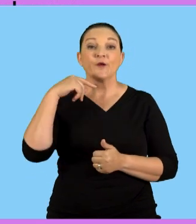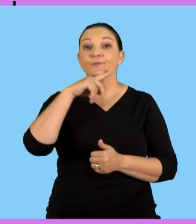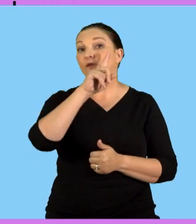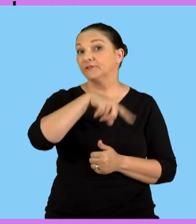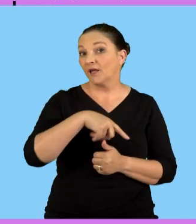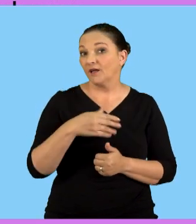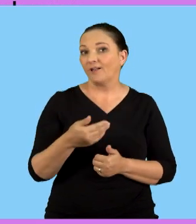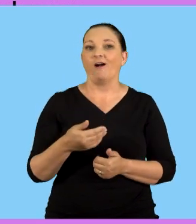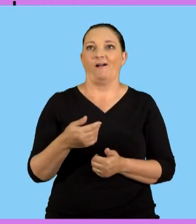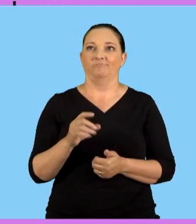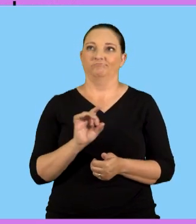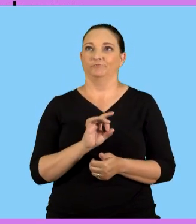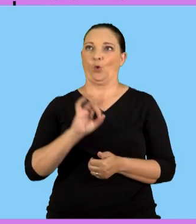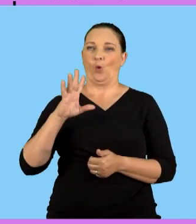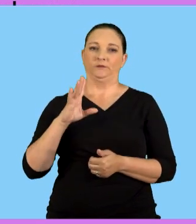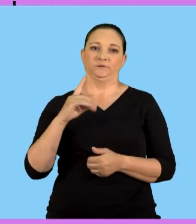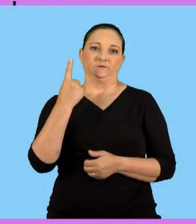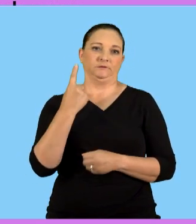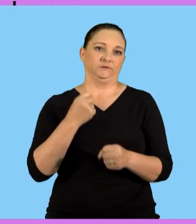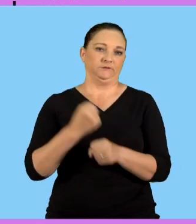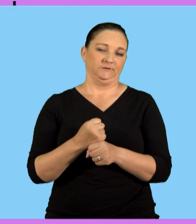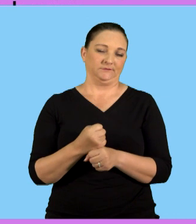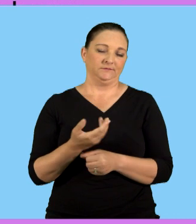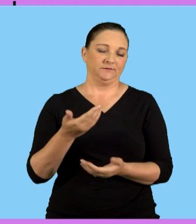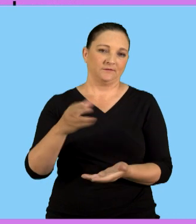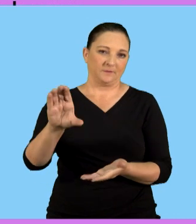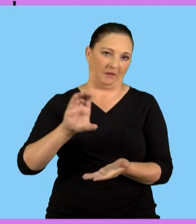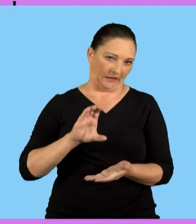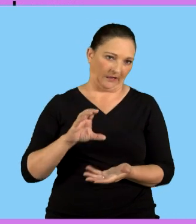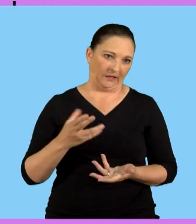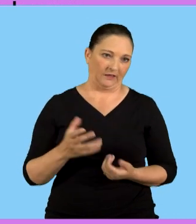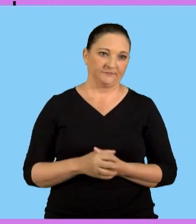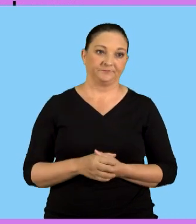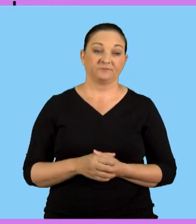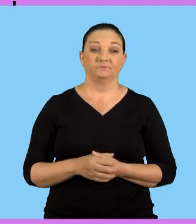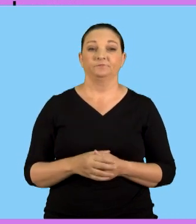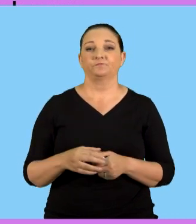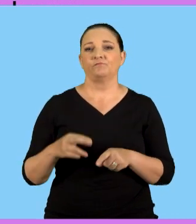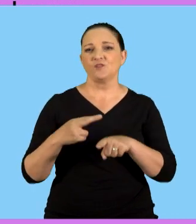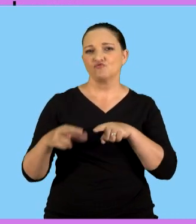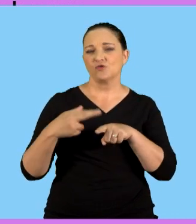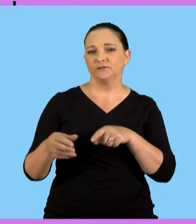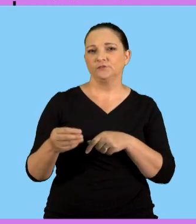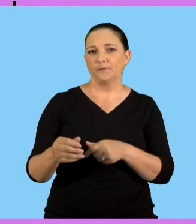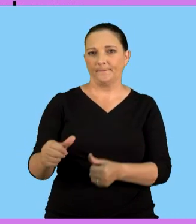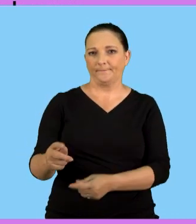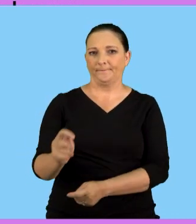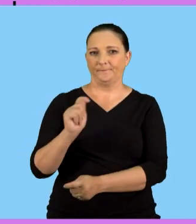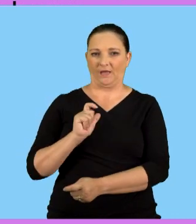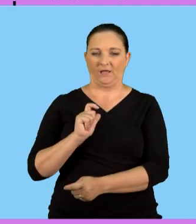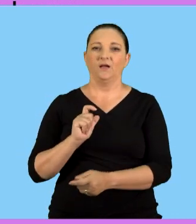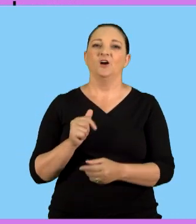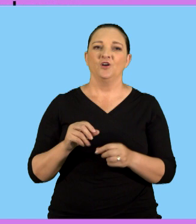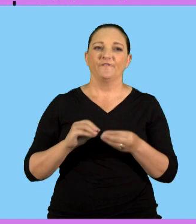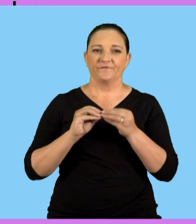birthday, that's occasional, because a birthday usually happens only once a year. And rental received,